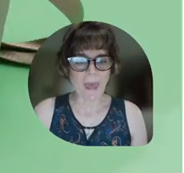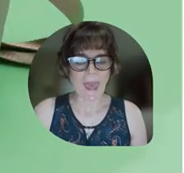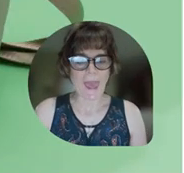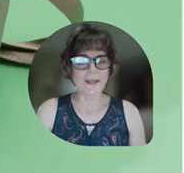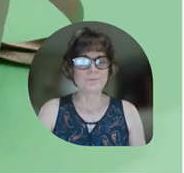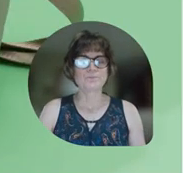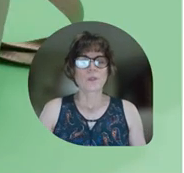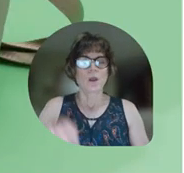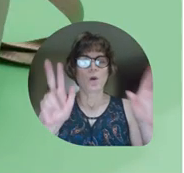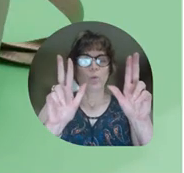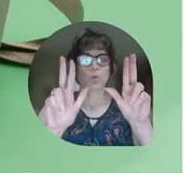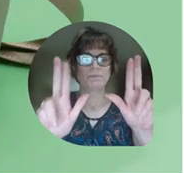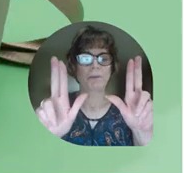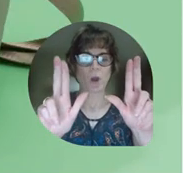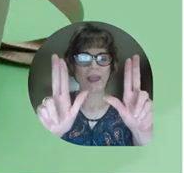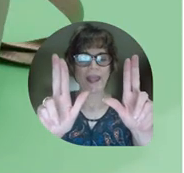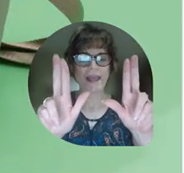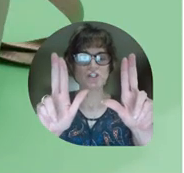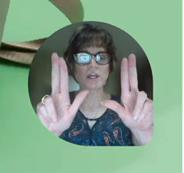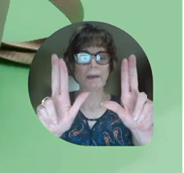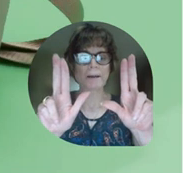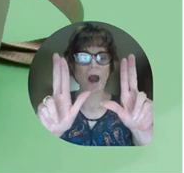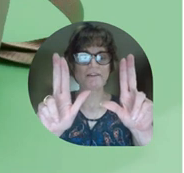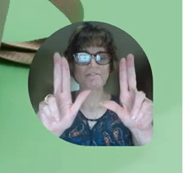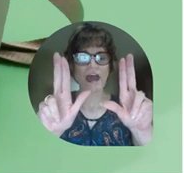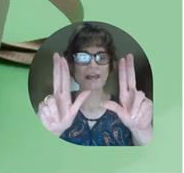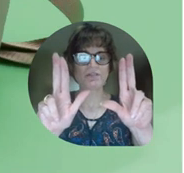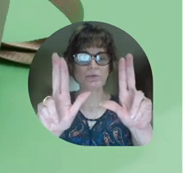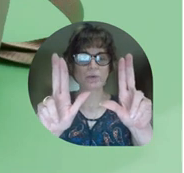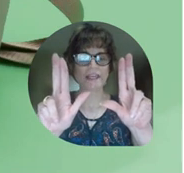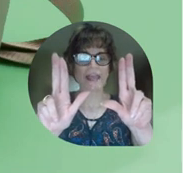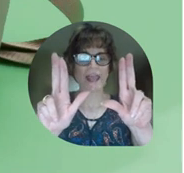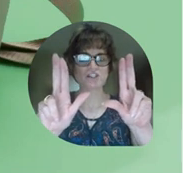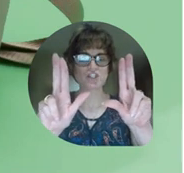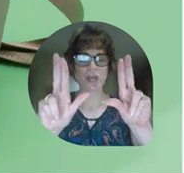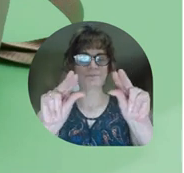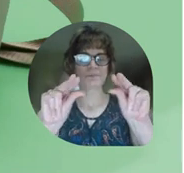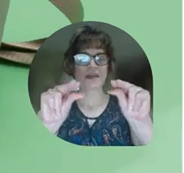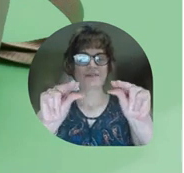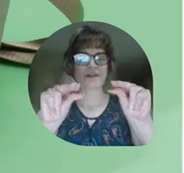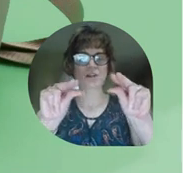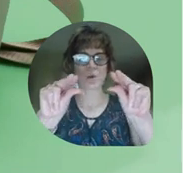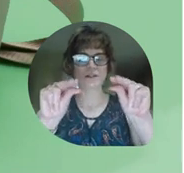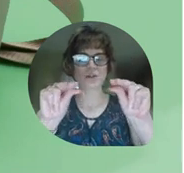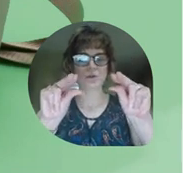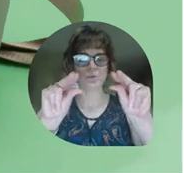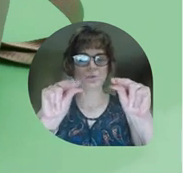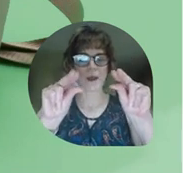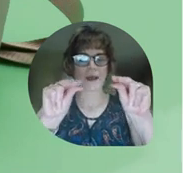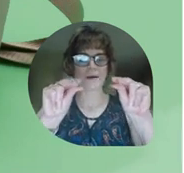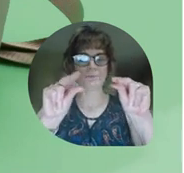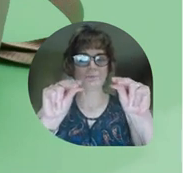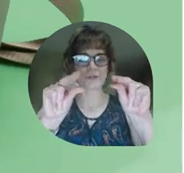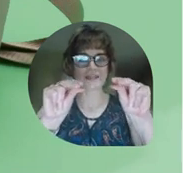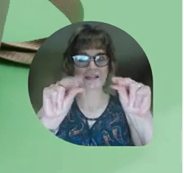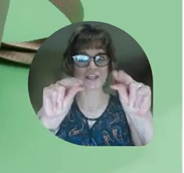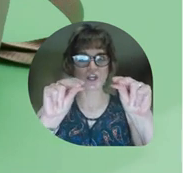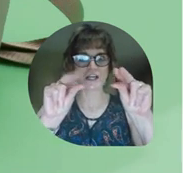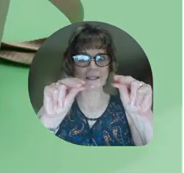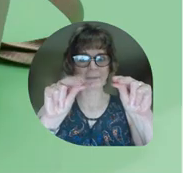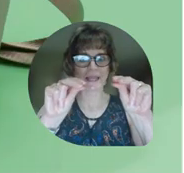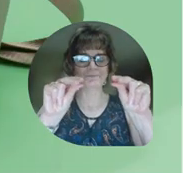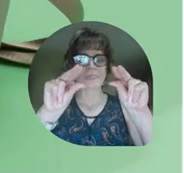Diaper bag. With both hands, you're going to make a modified 3-hand shape that's going to pretend